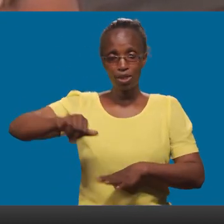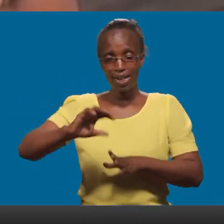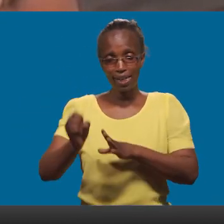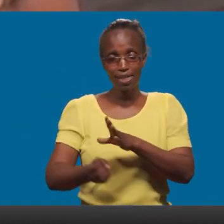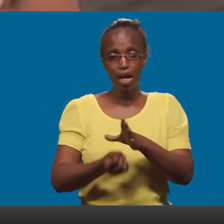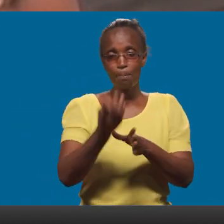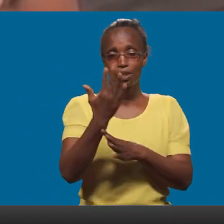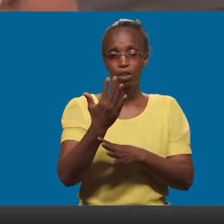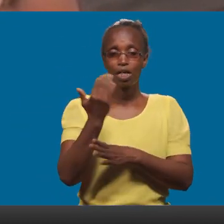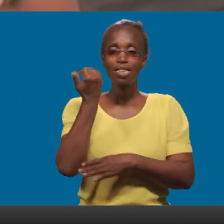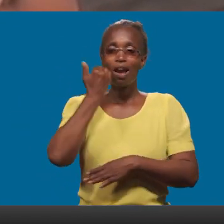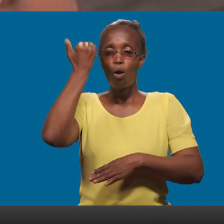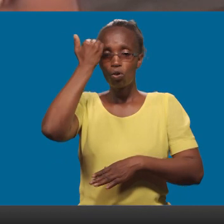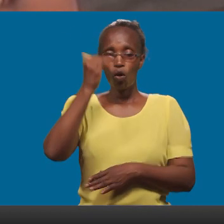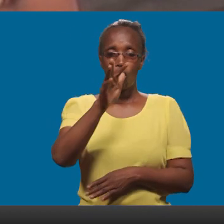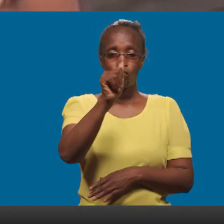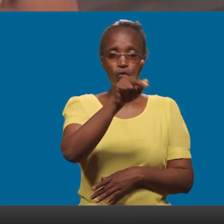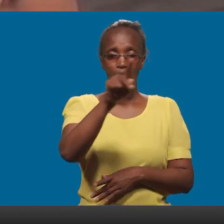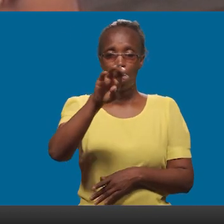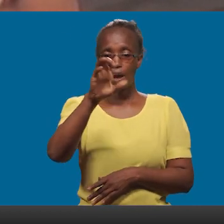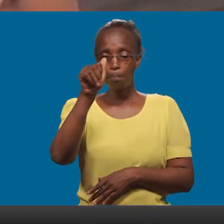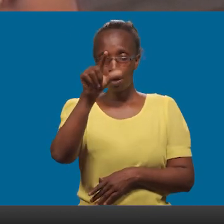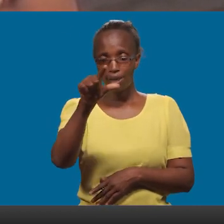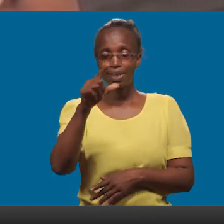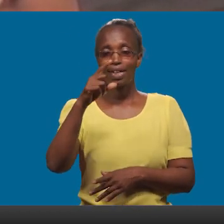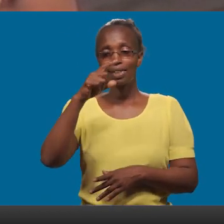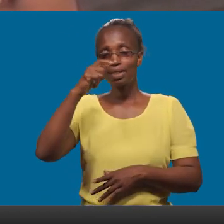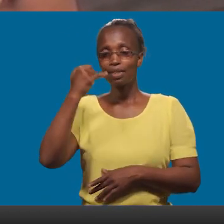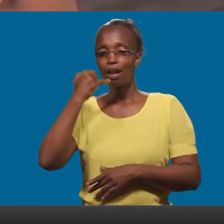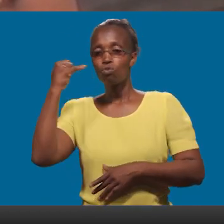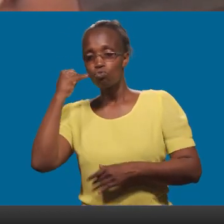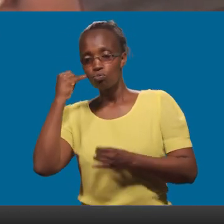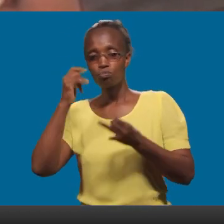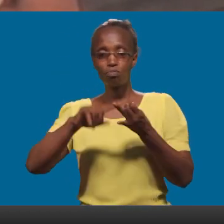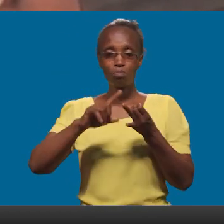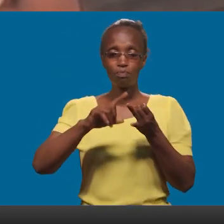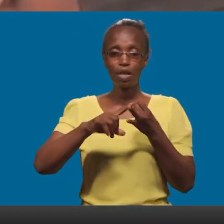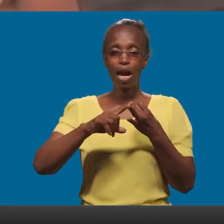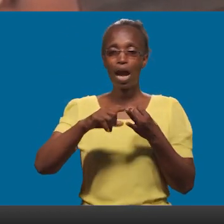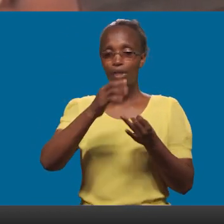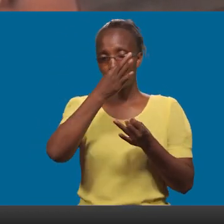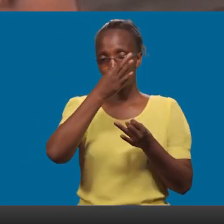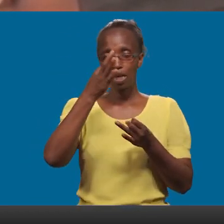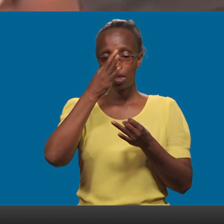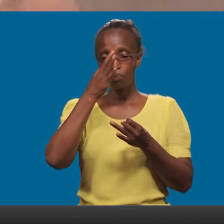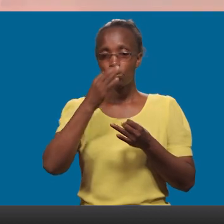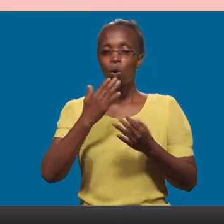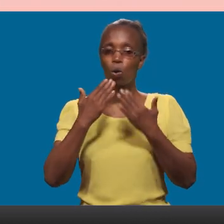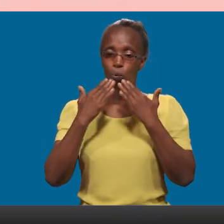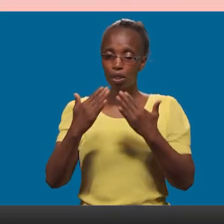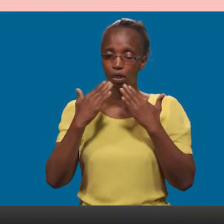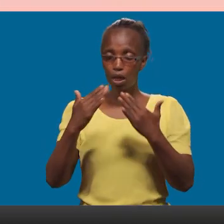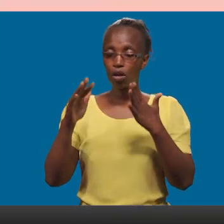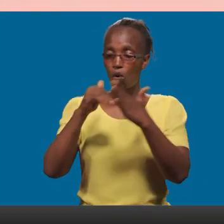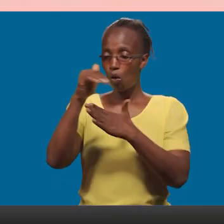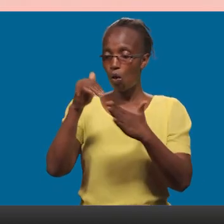the operations of the Court of Appeal in Nakuru and Nyeri. I want to thank most sincerely the